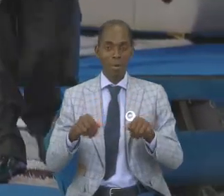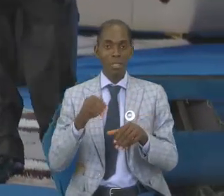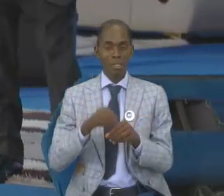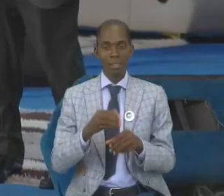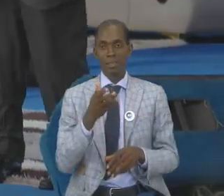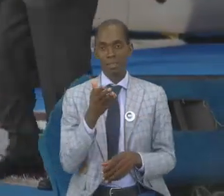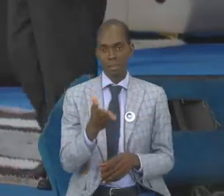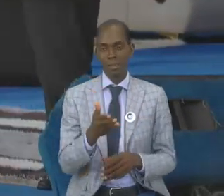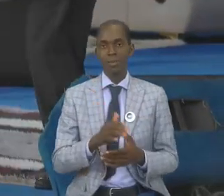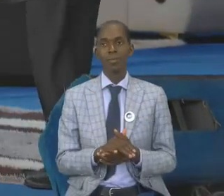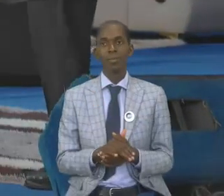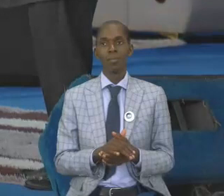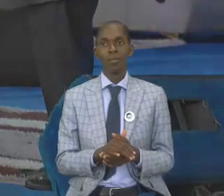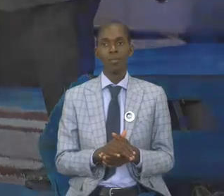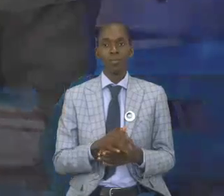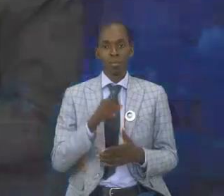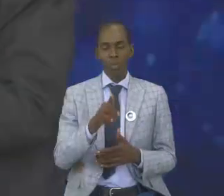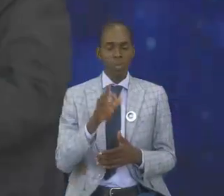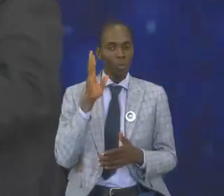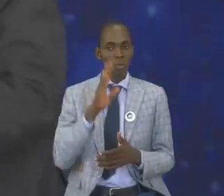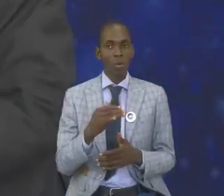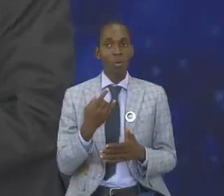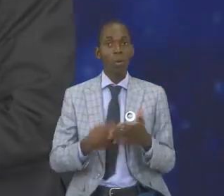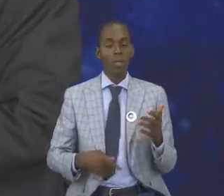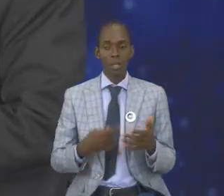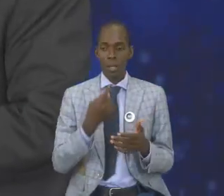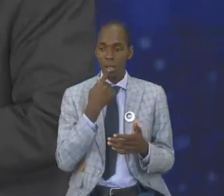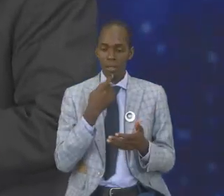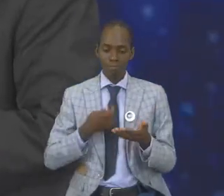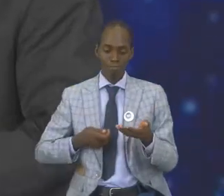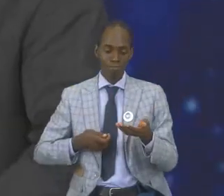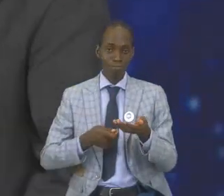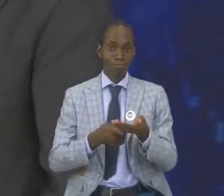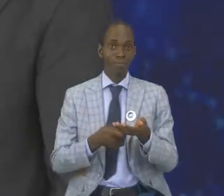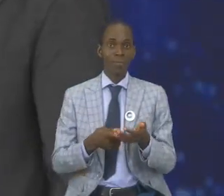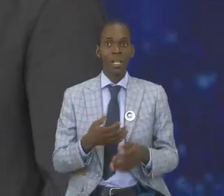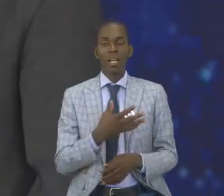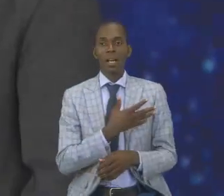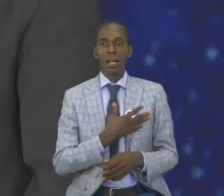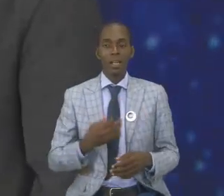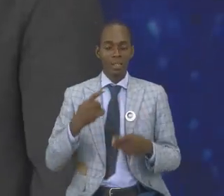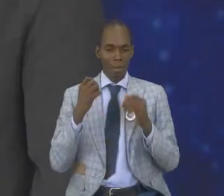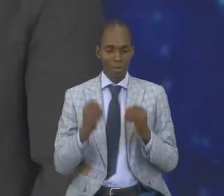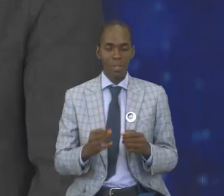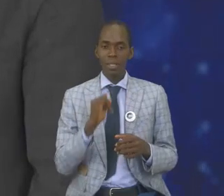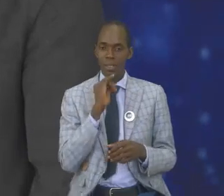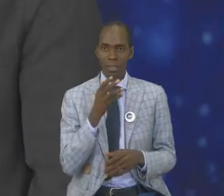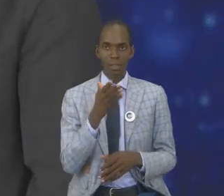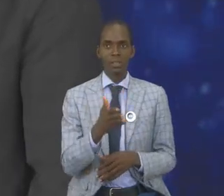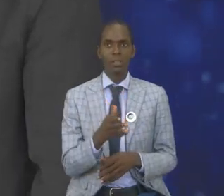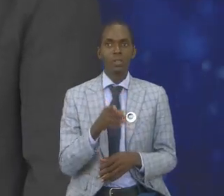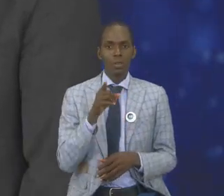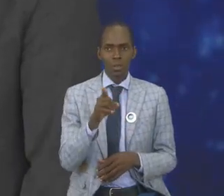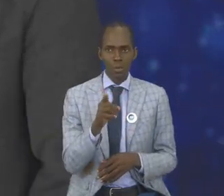there, you charge it. And then the power is there, and you even watch it. You see the